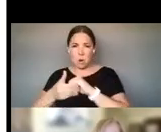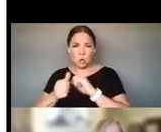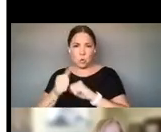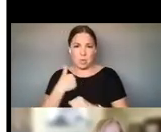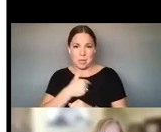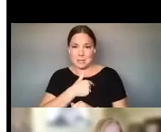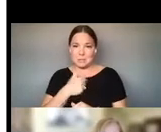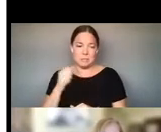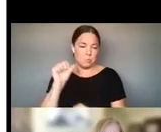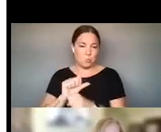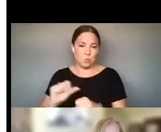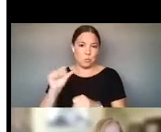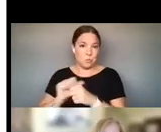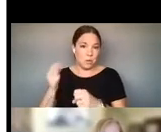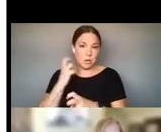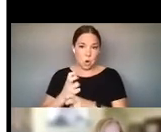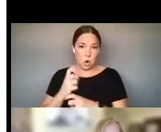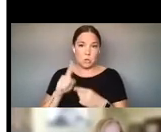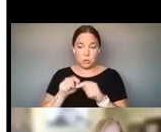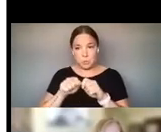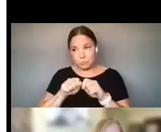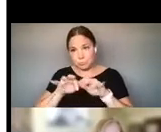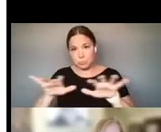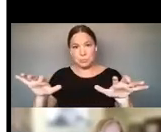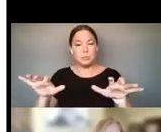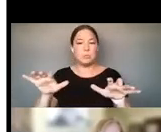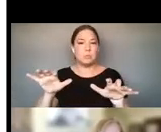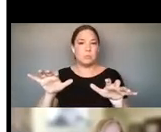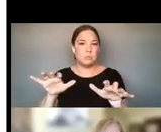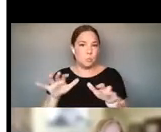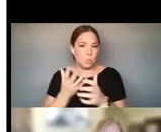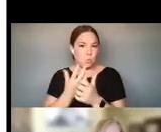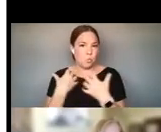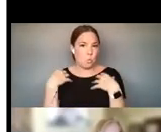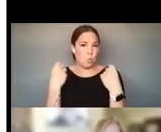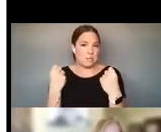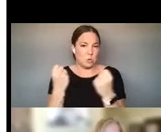working very hard to also distribute some of these, these rescue plan funds.